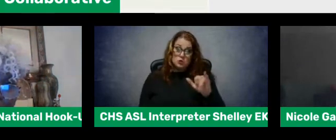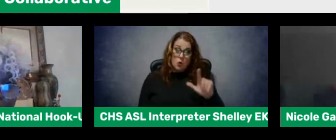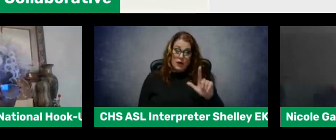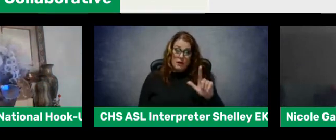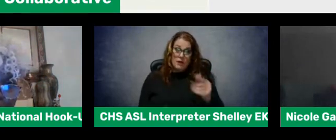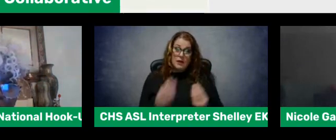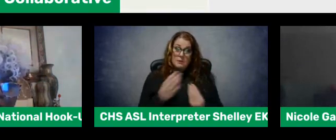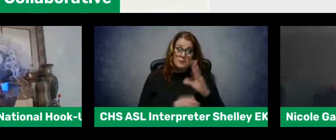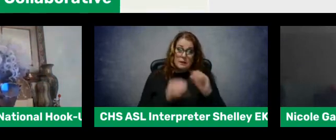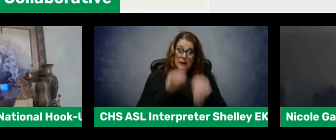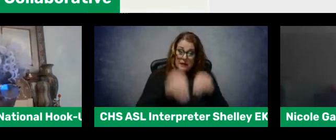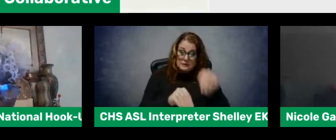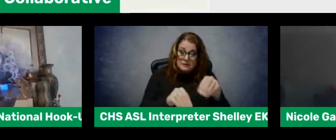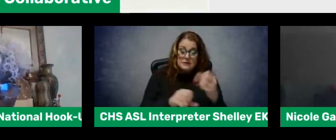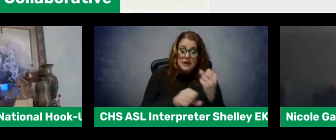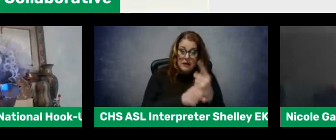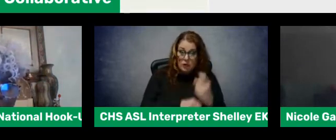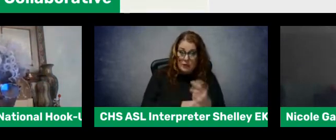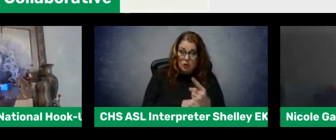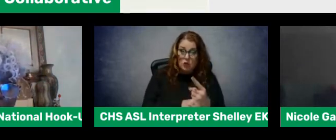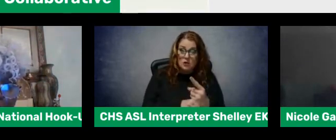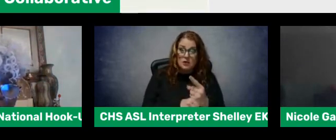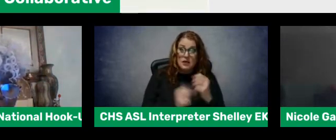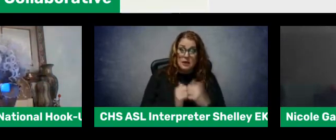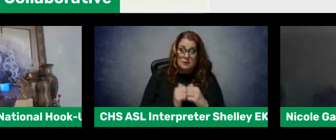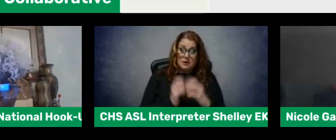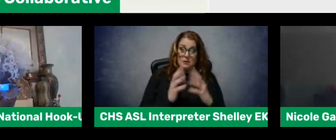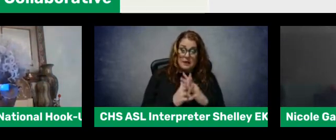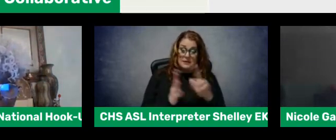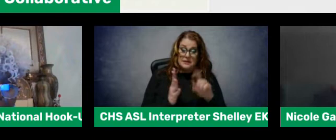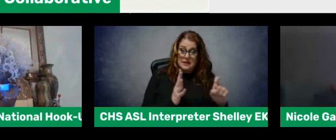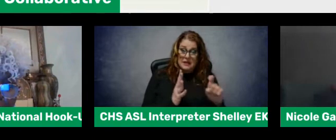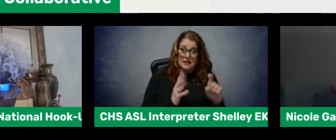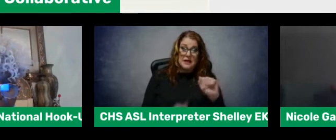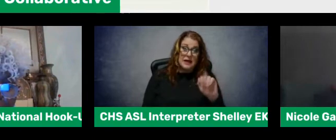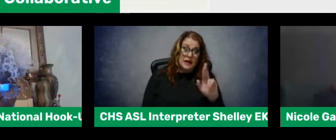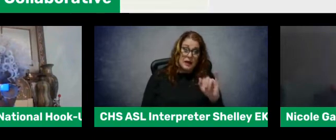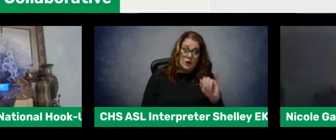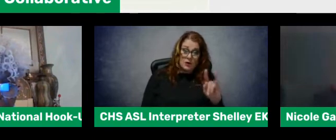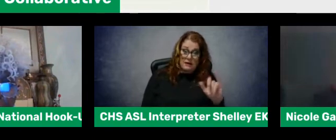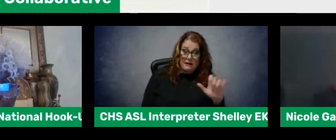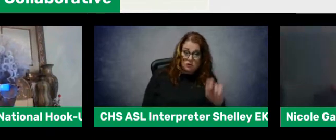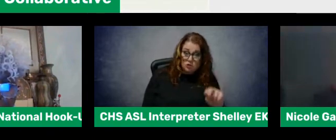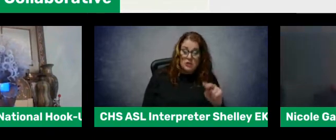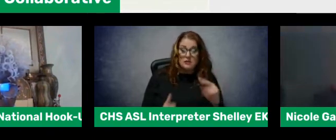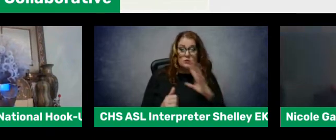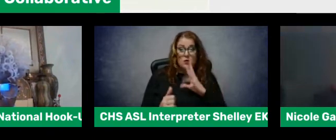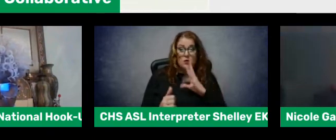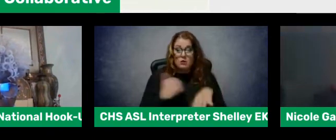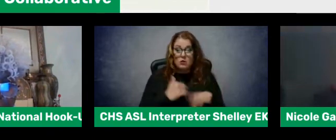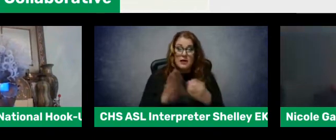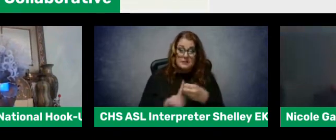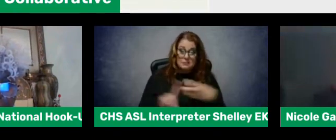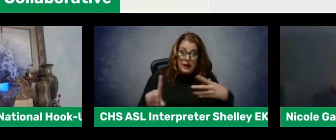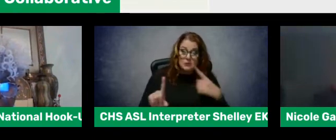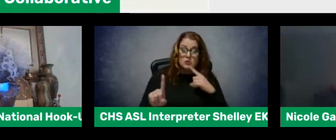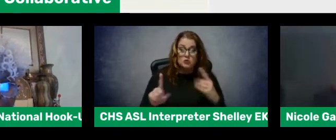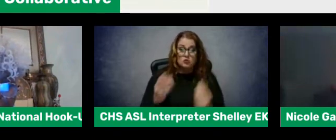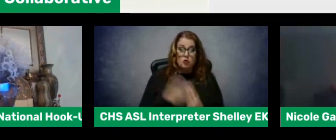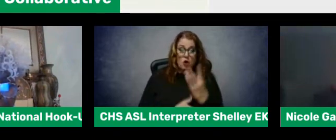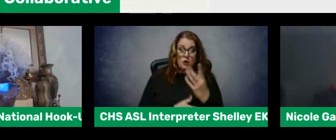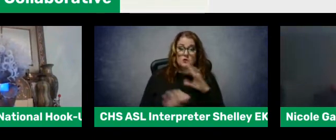plants every year, implements that are needed, irrigation, any expansions to gardens, and we do